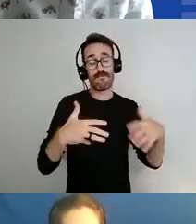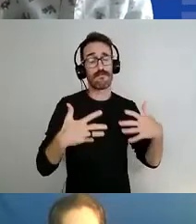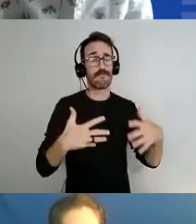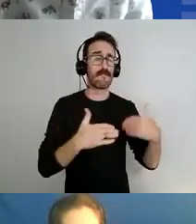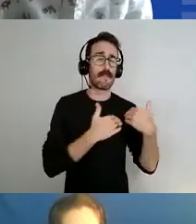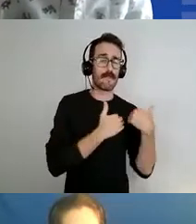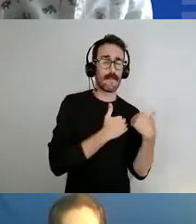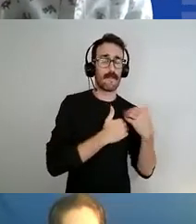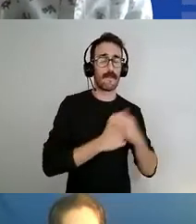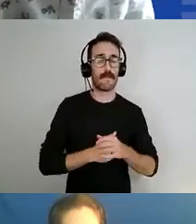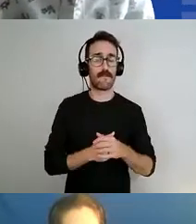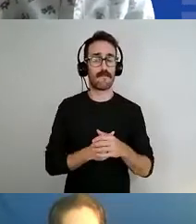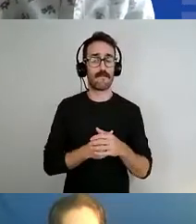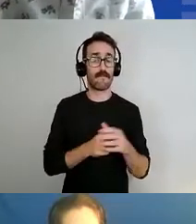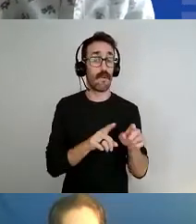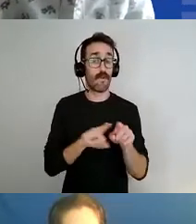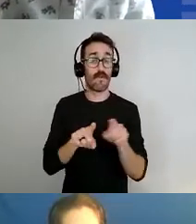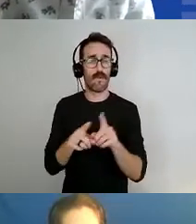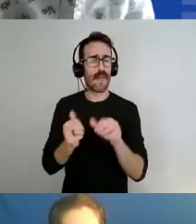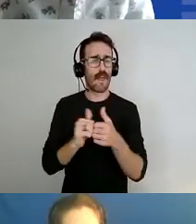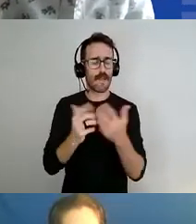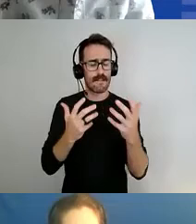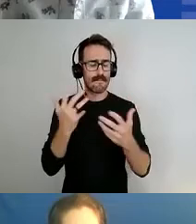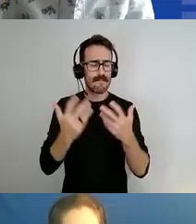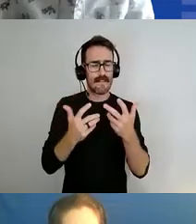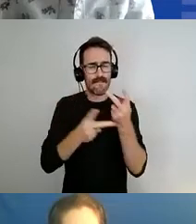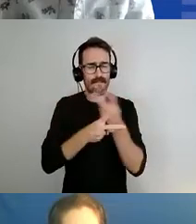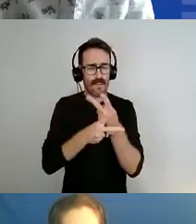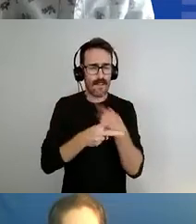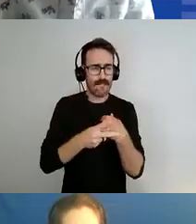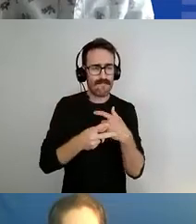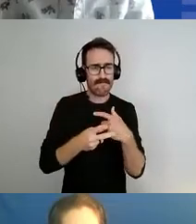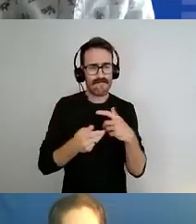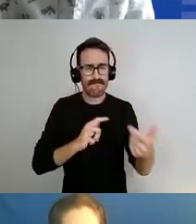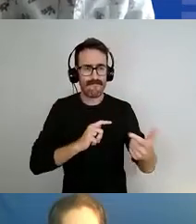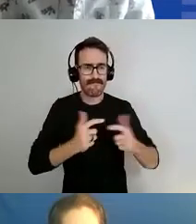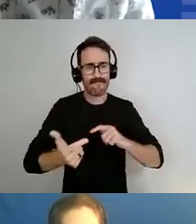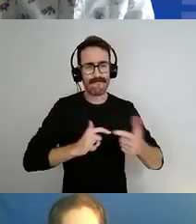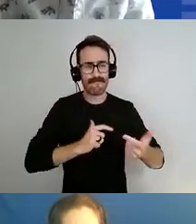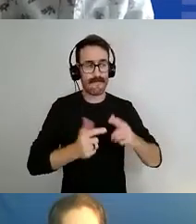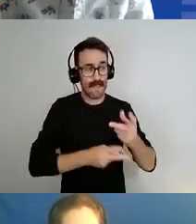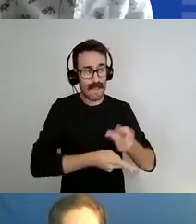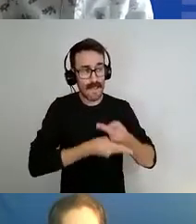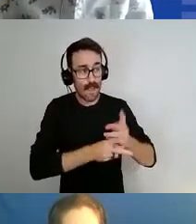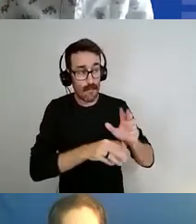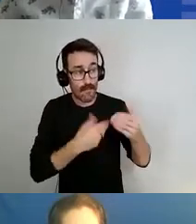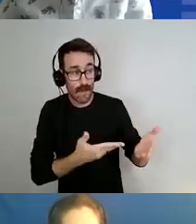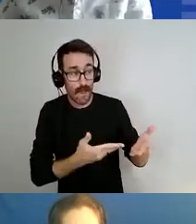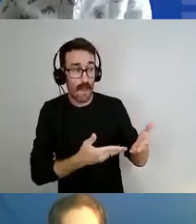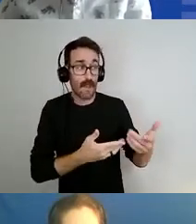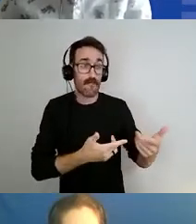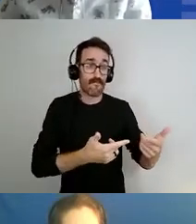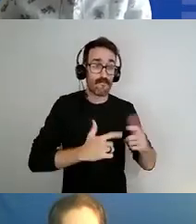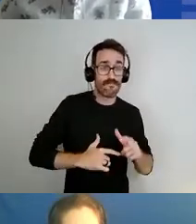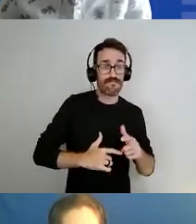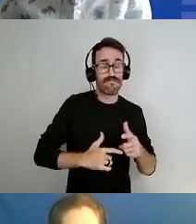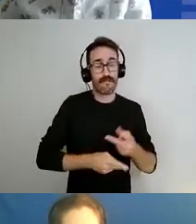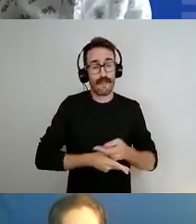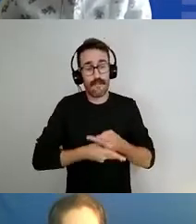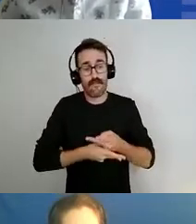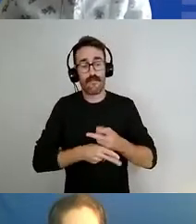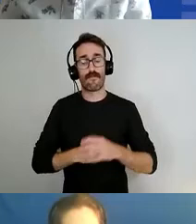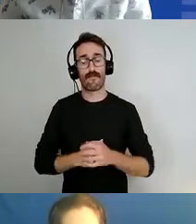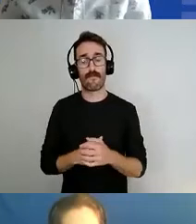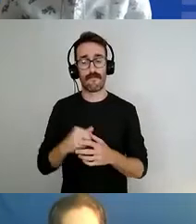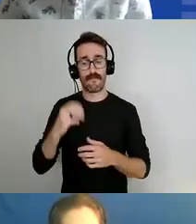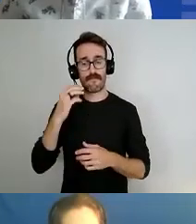or even negotiating kind of that reciprocal nature, our give and take of care as well. And then it's also not just